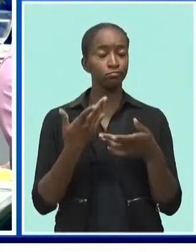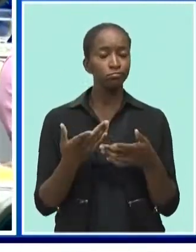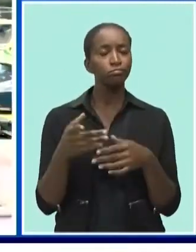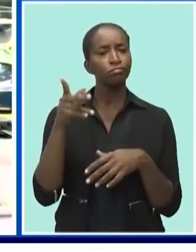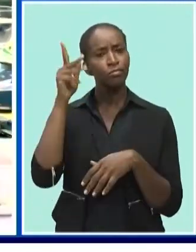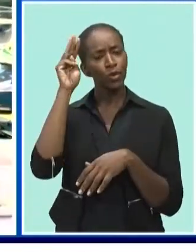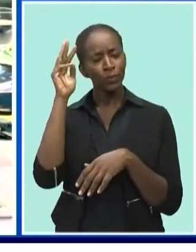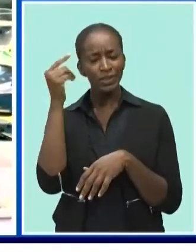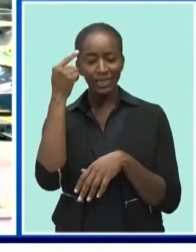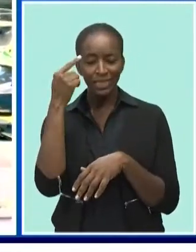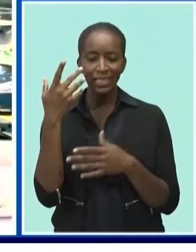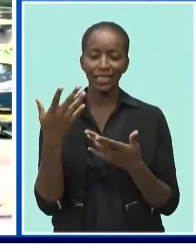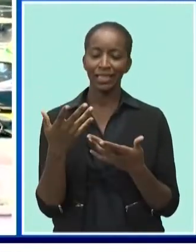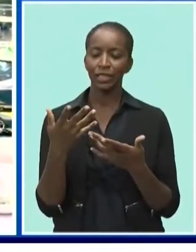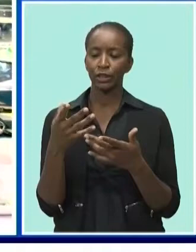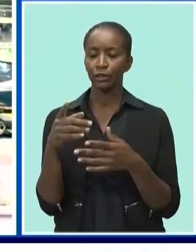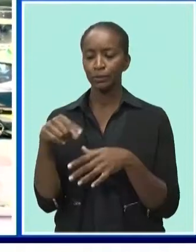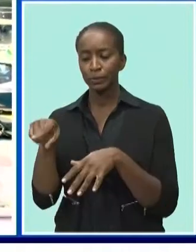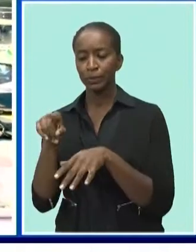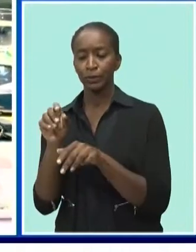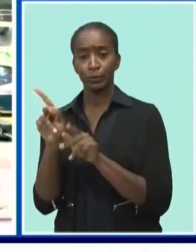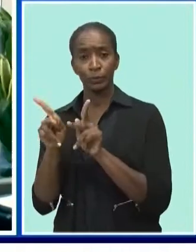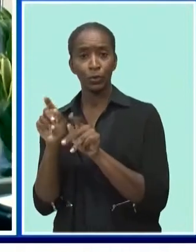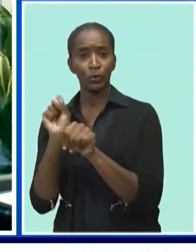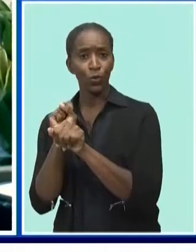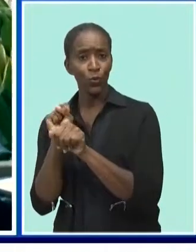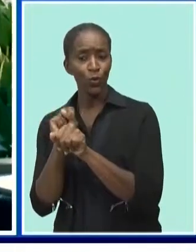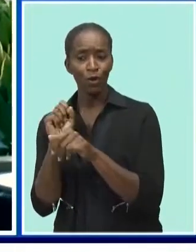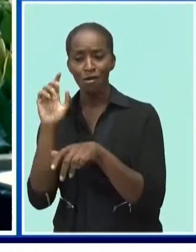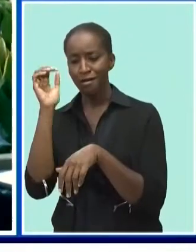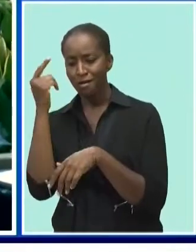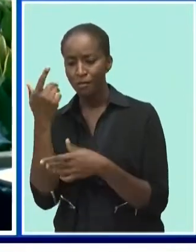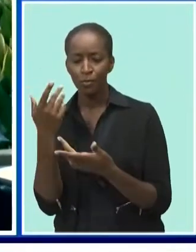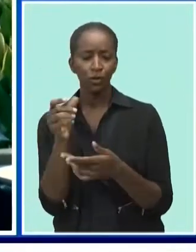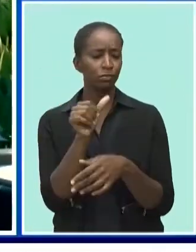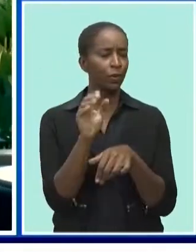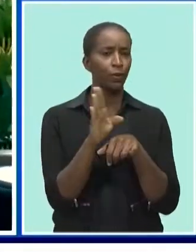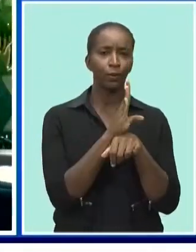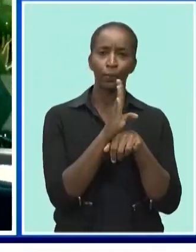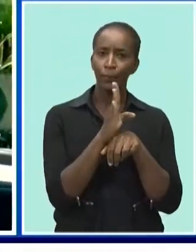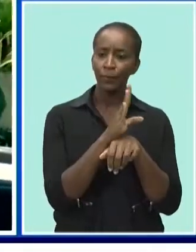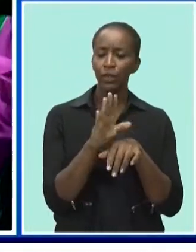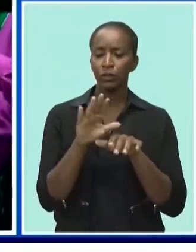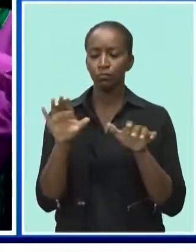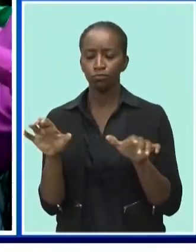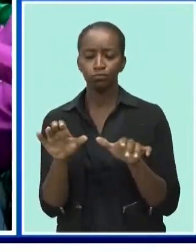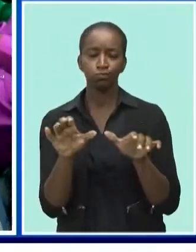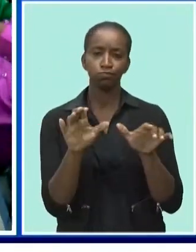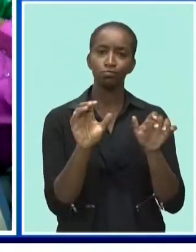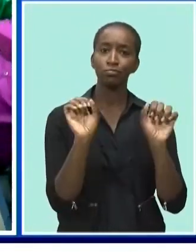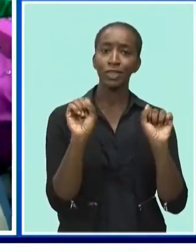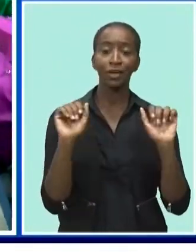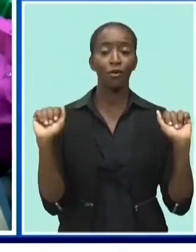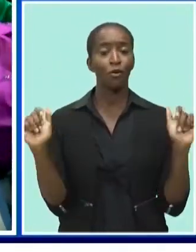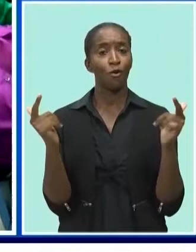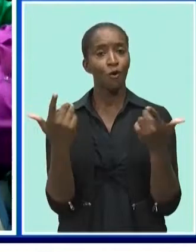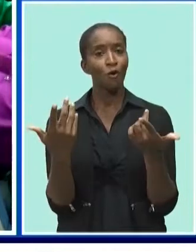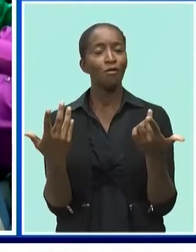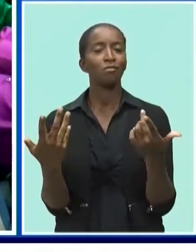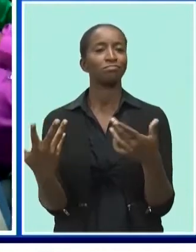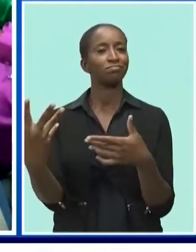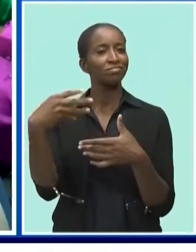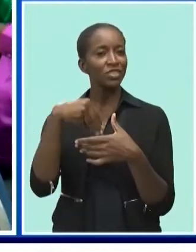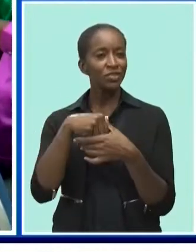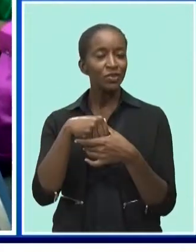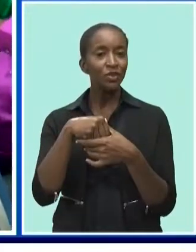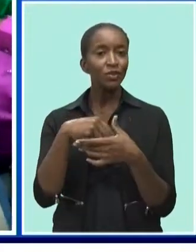and private sector all strive for excellence in their respective fields, everyone can ultimately play their part to, in her